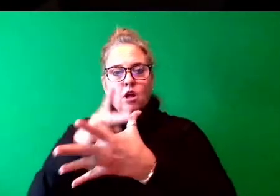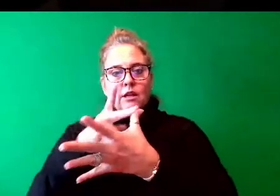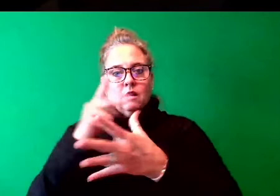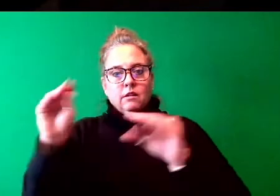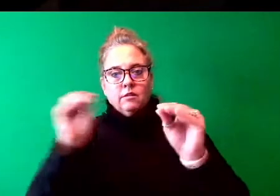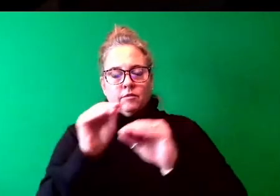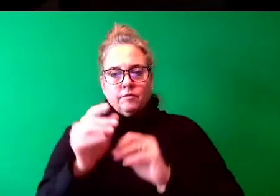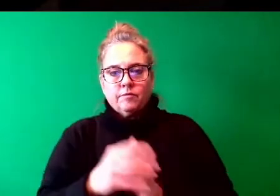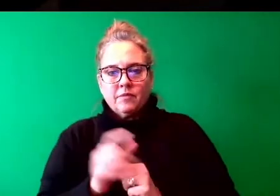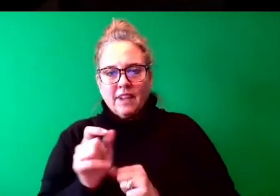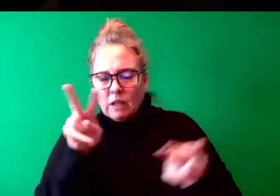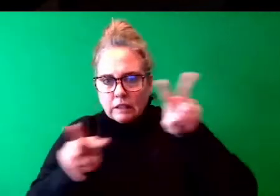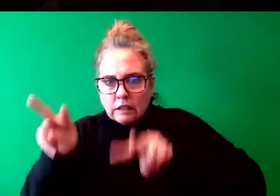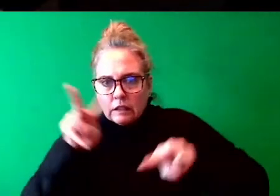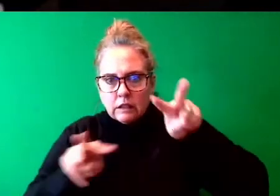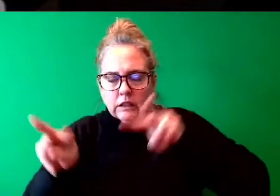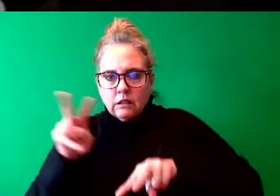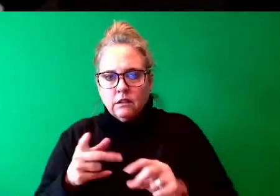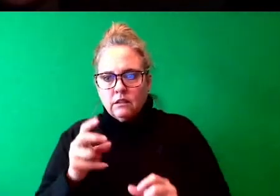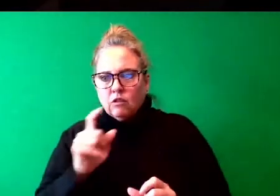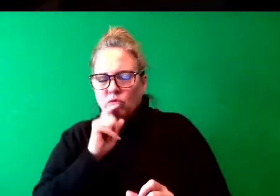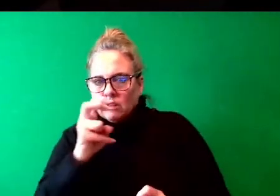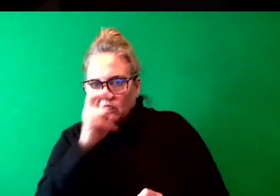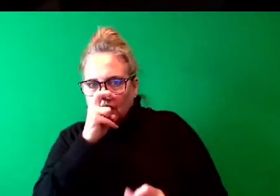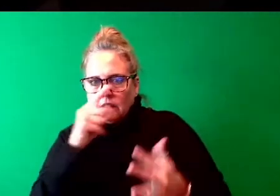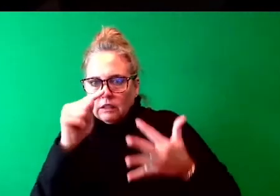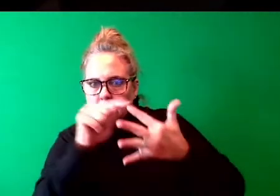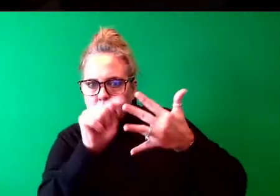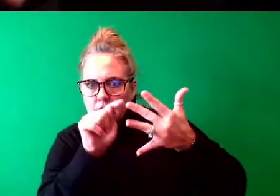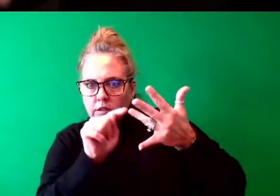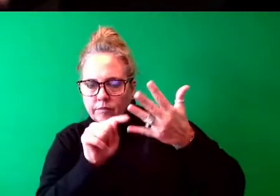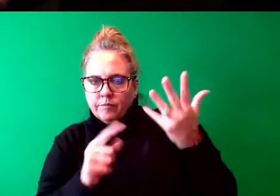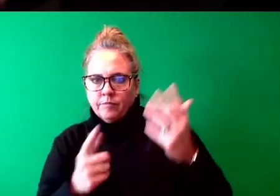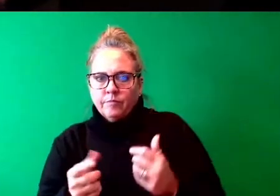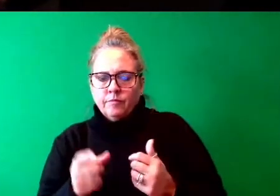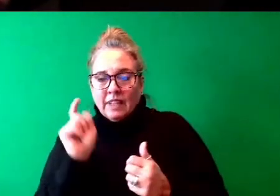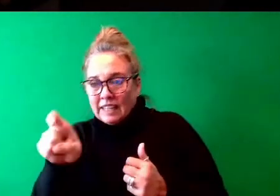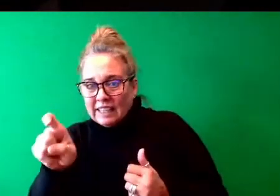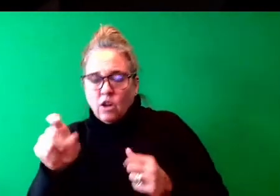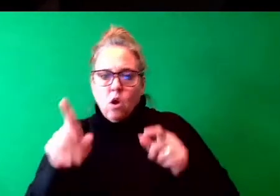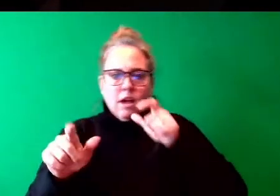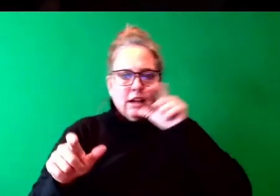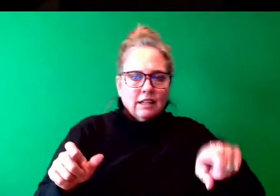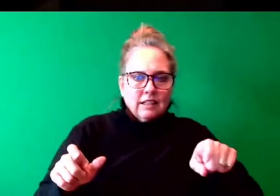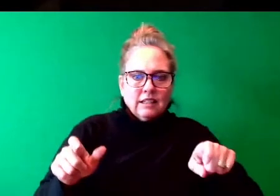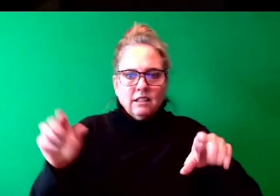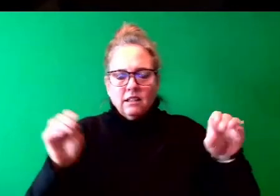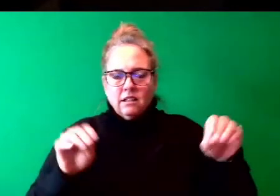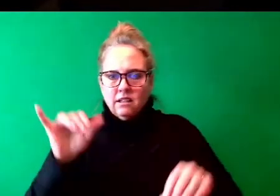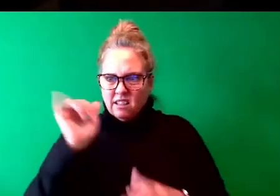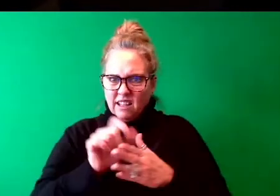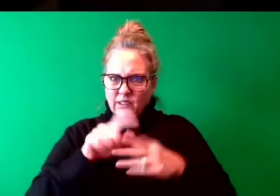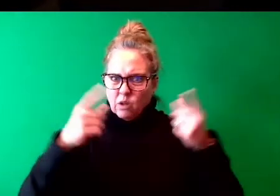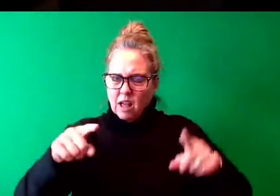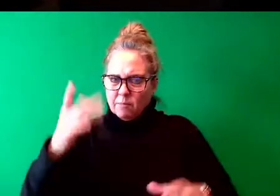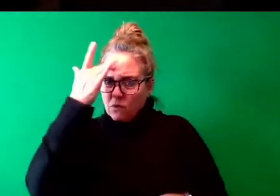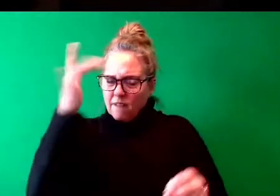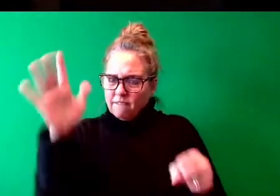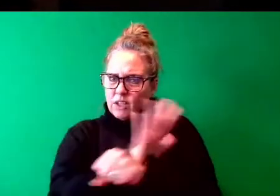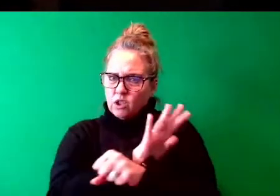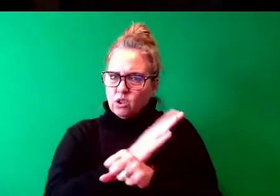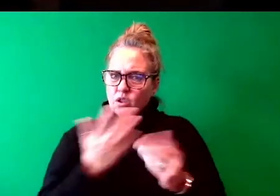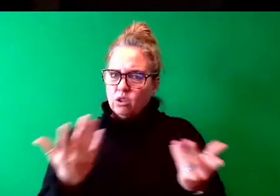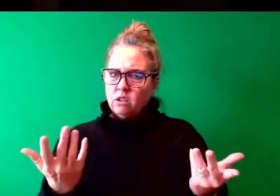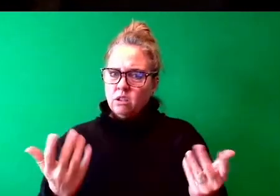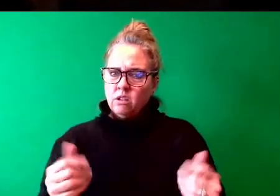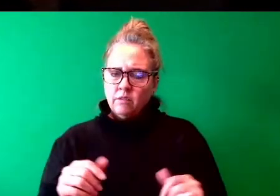kind of diligent observation, supervision, and intervention. So they are moving into these